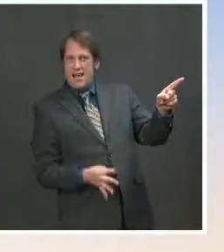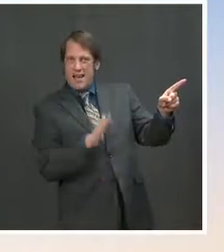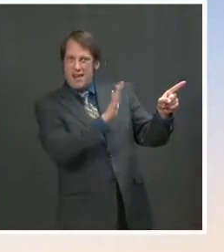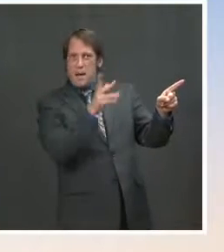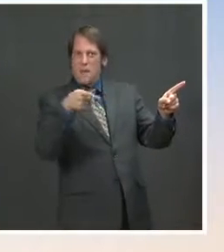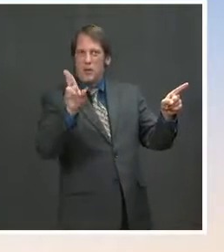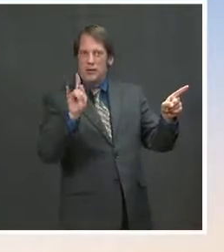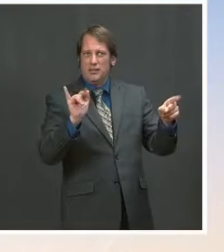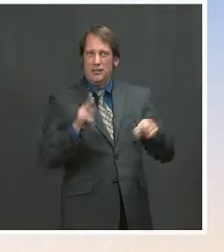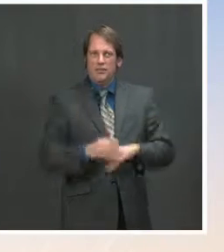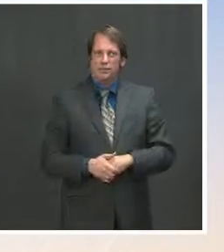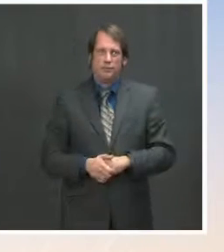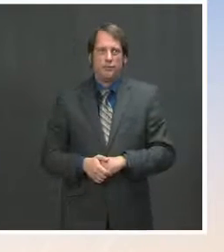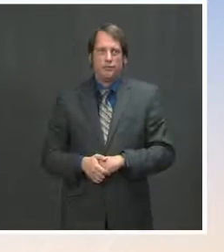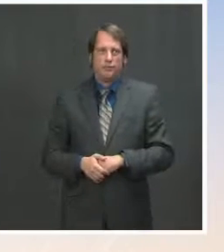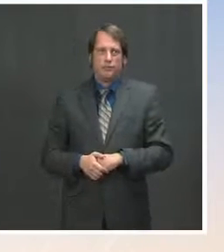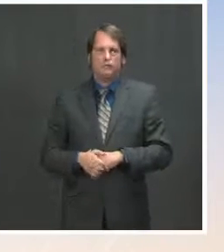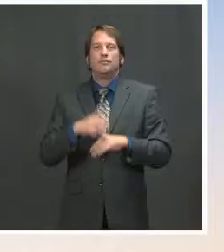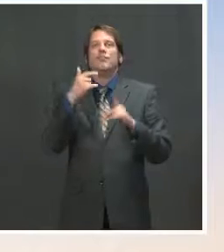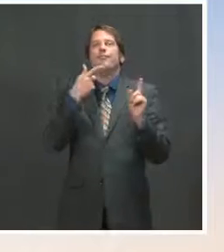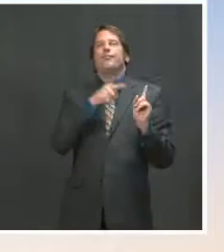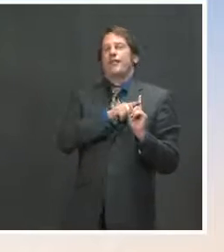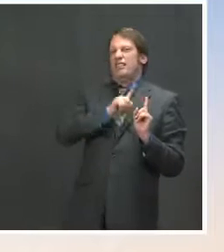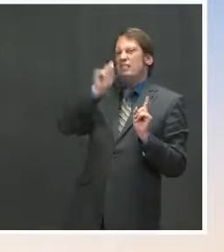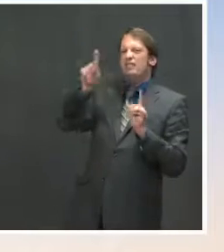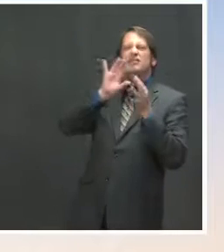colleague's questions. Sure. About the refugee cap. Yep. Earlier.